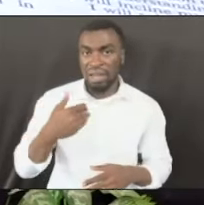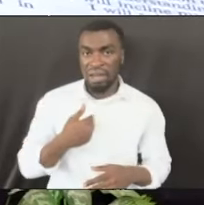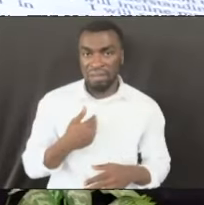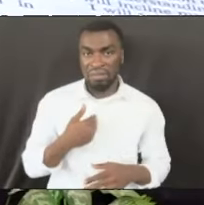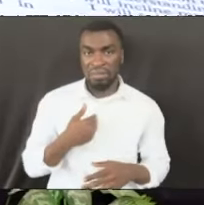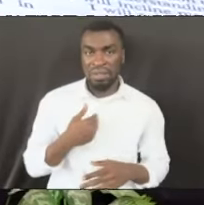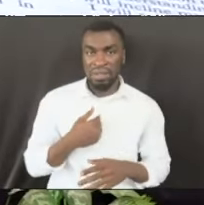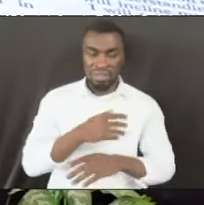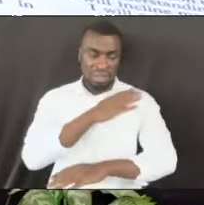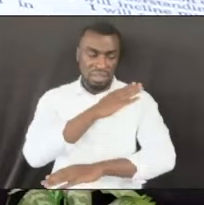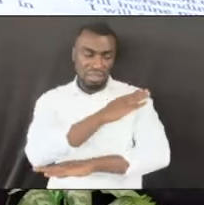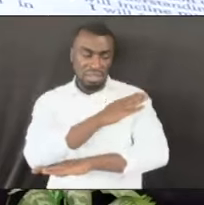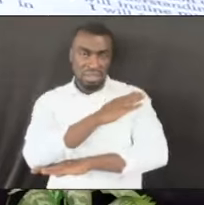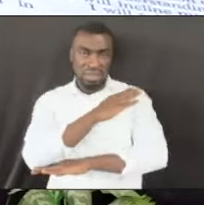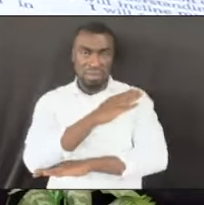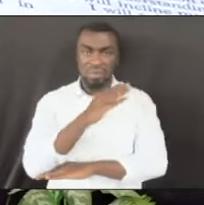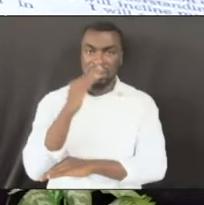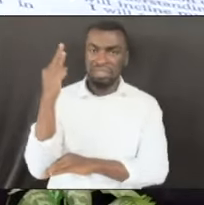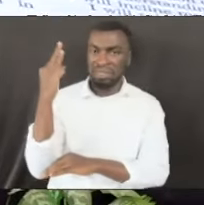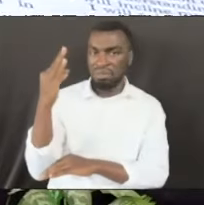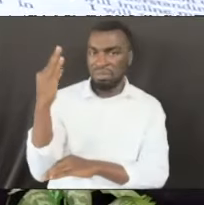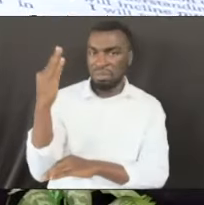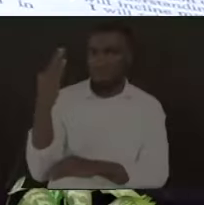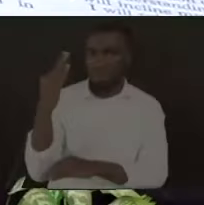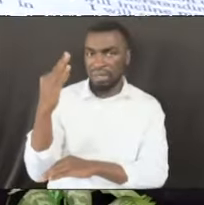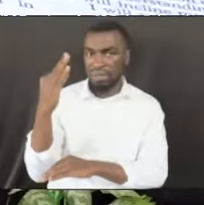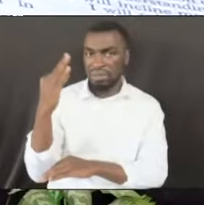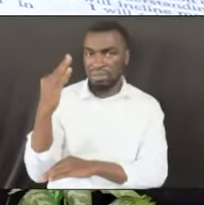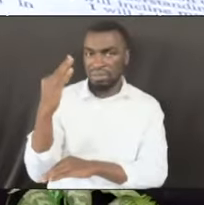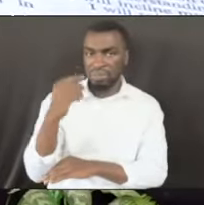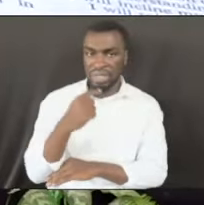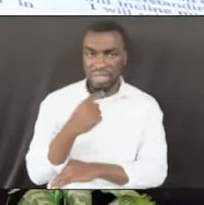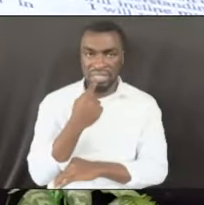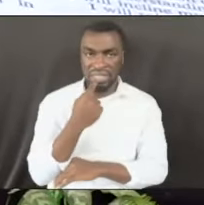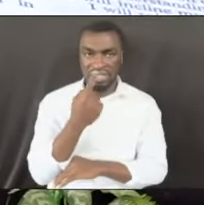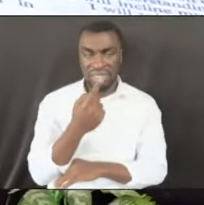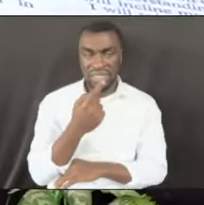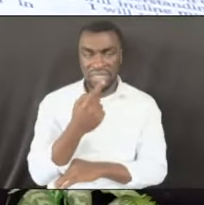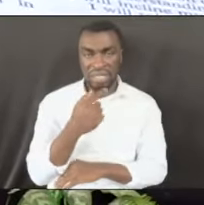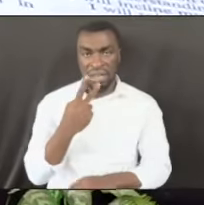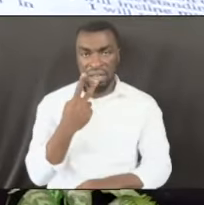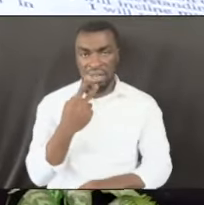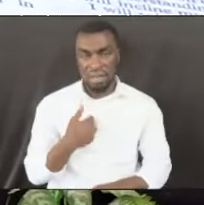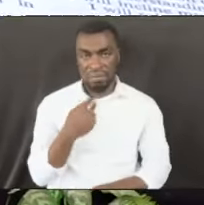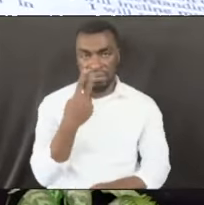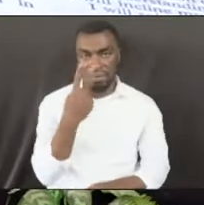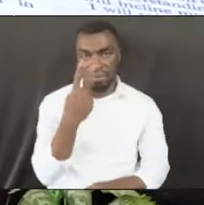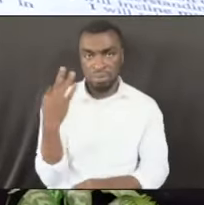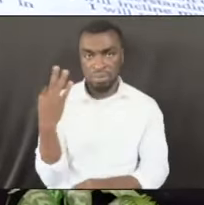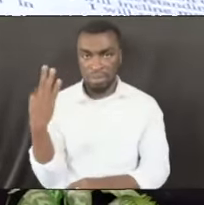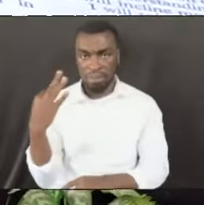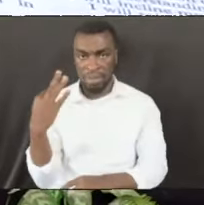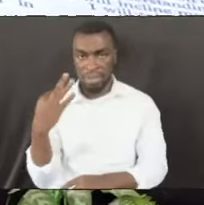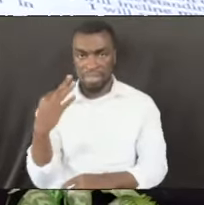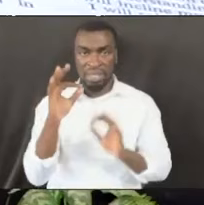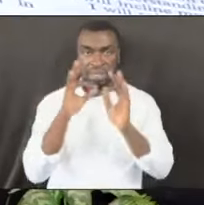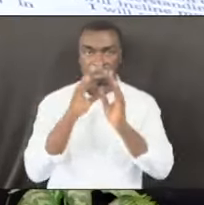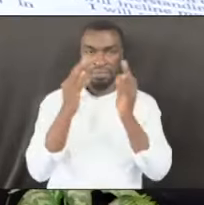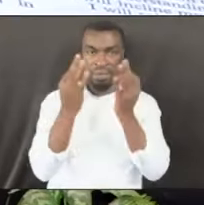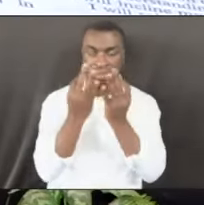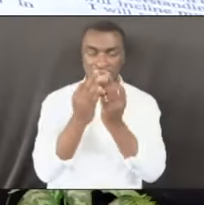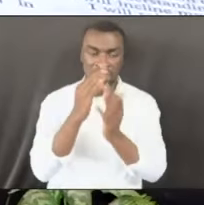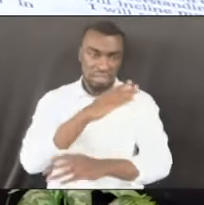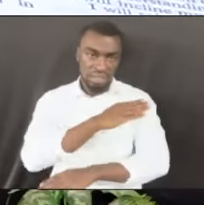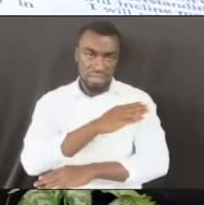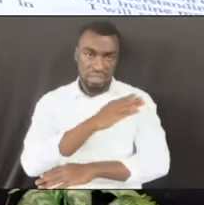devotions. But my siblings told me there were two devotions. One, the normal family devotion. Then the other one